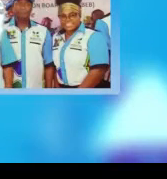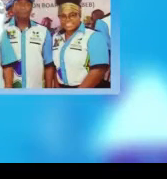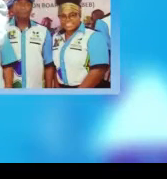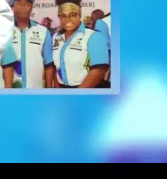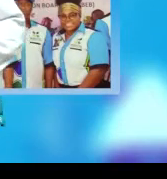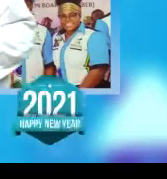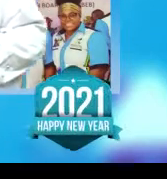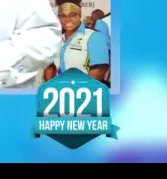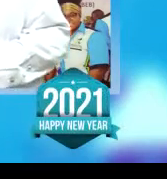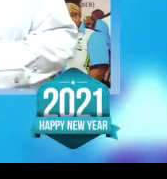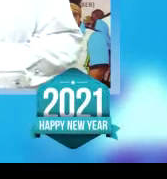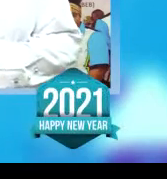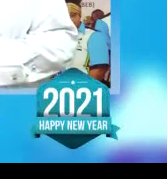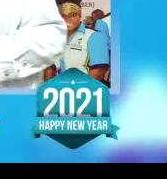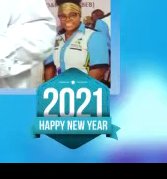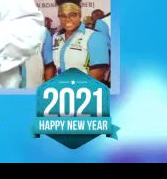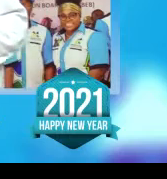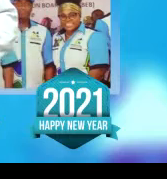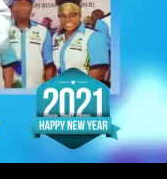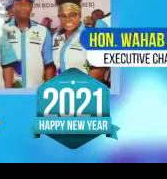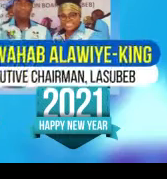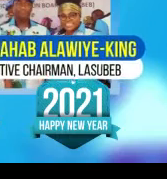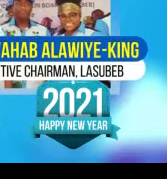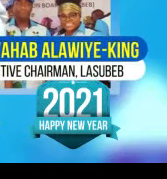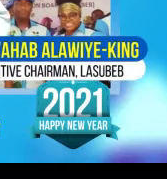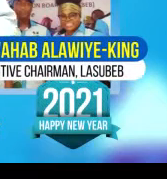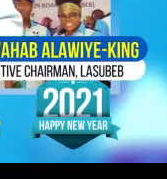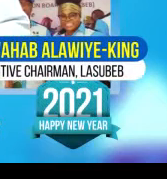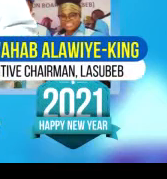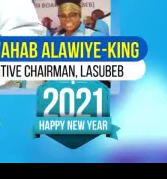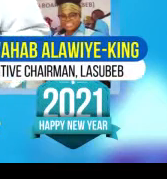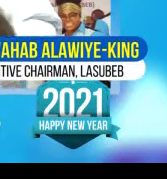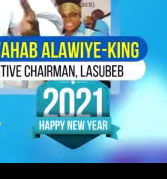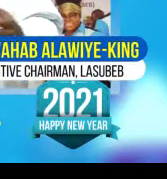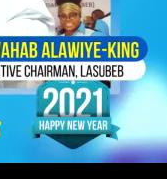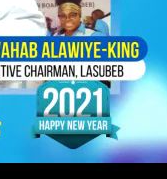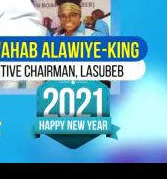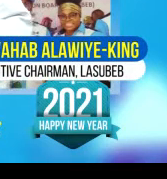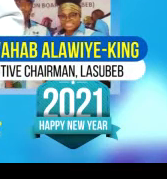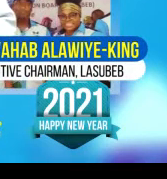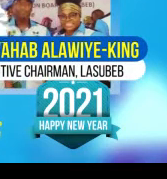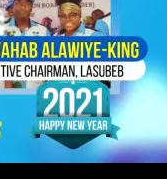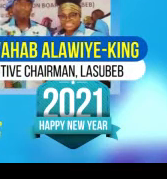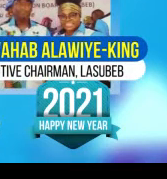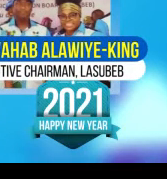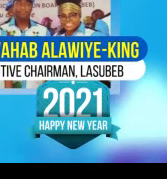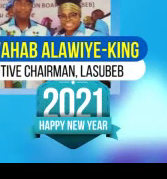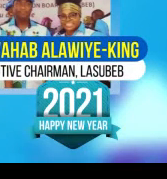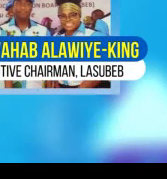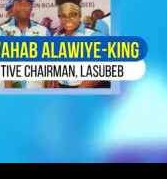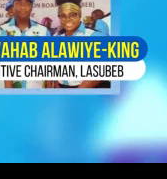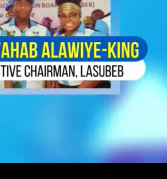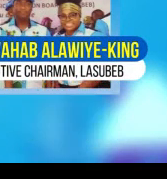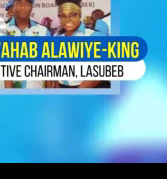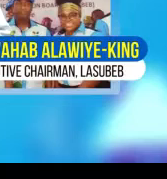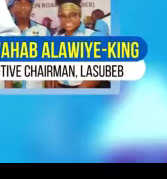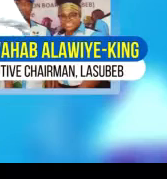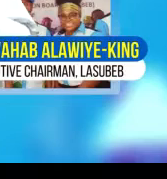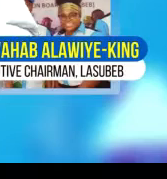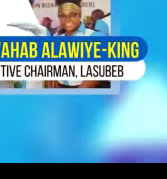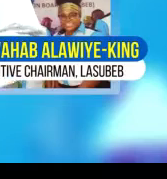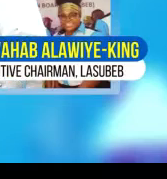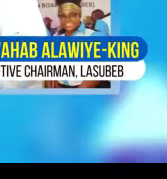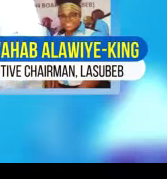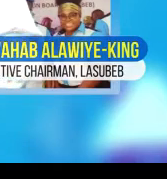Congratulations. I rejoice with everyone on the start of a new year, year 2021. 2020